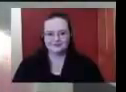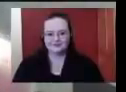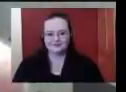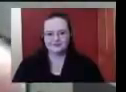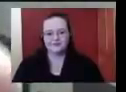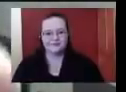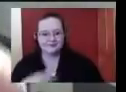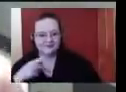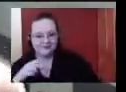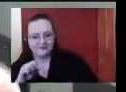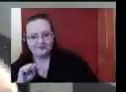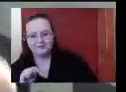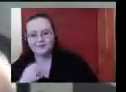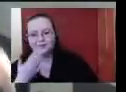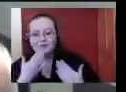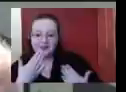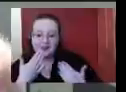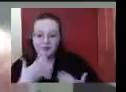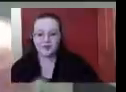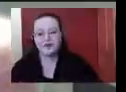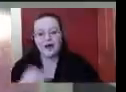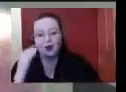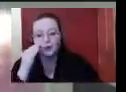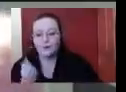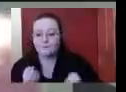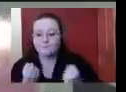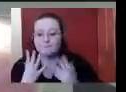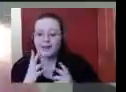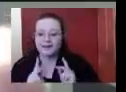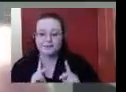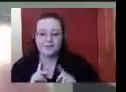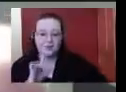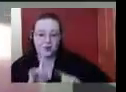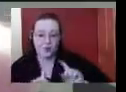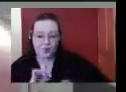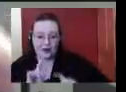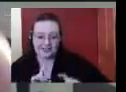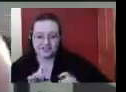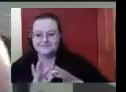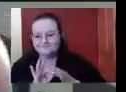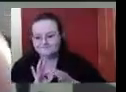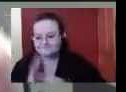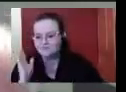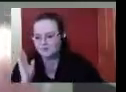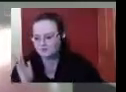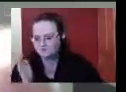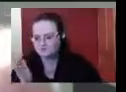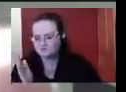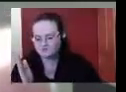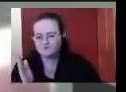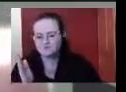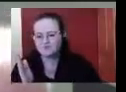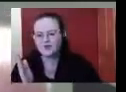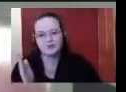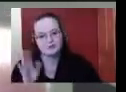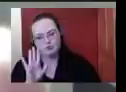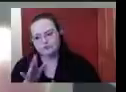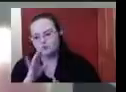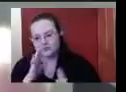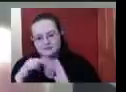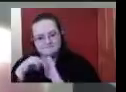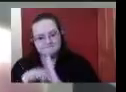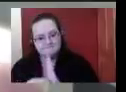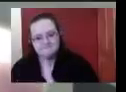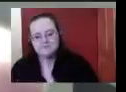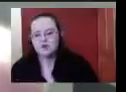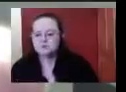So thanks for that, Dr. Meghani. I know a lot of people's questions would have been answered through the presentation, so thank you for all that detail. But we